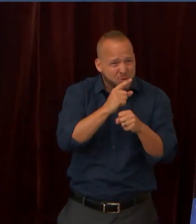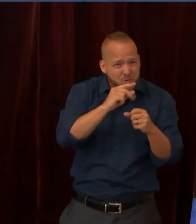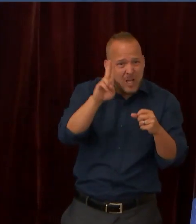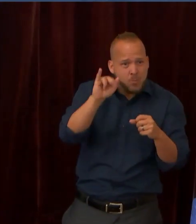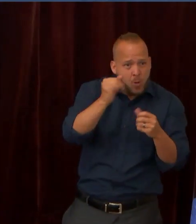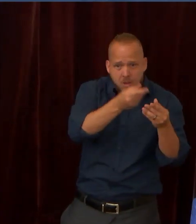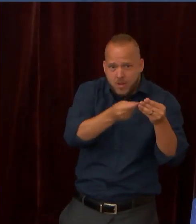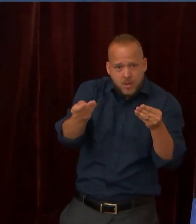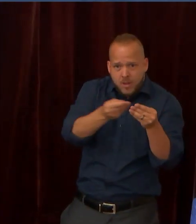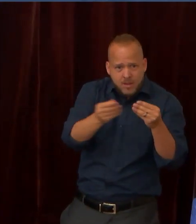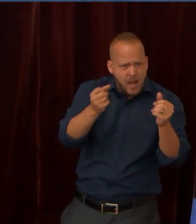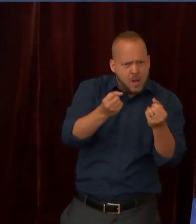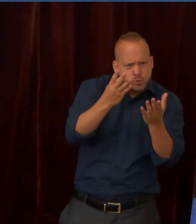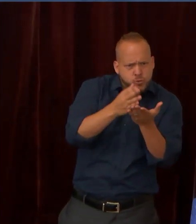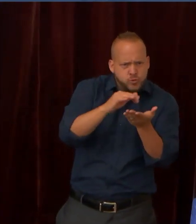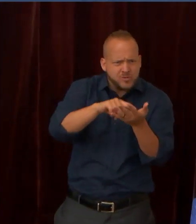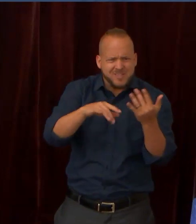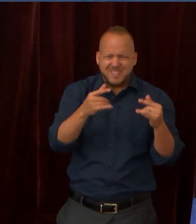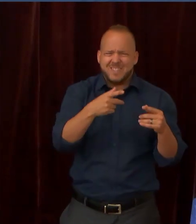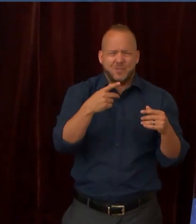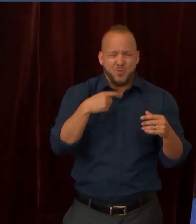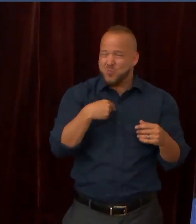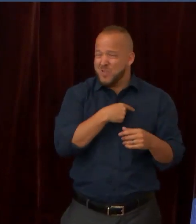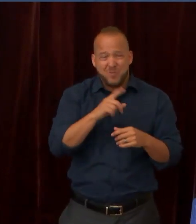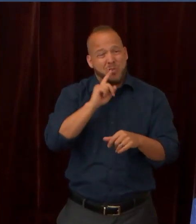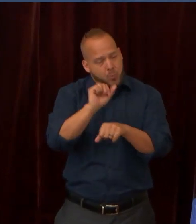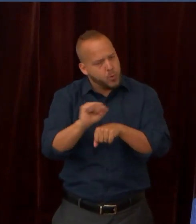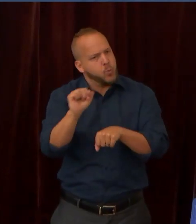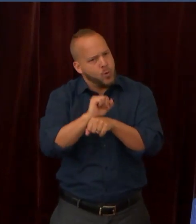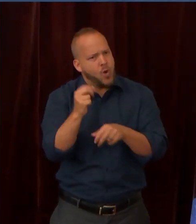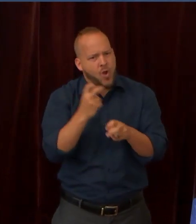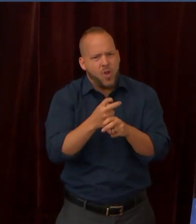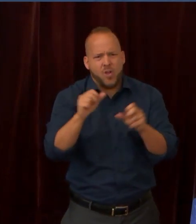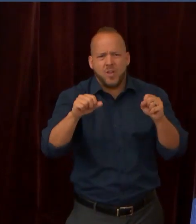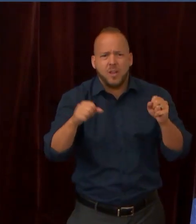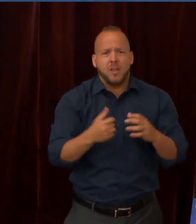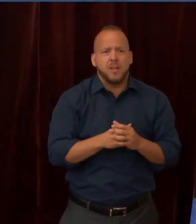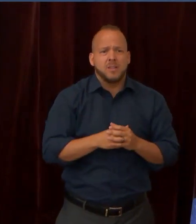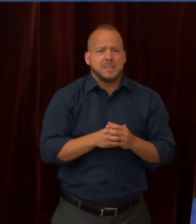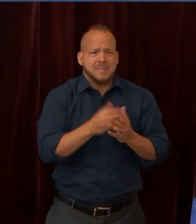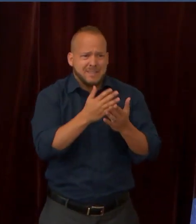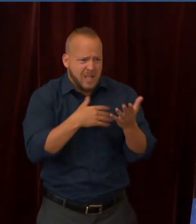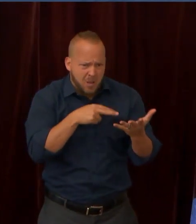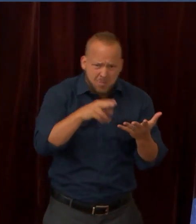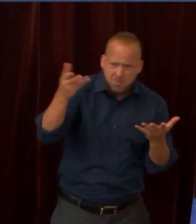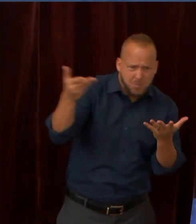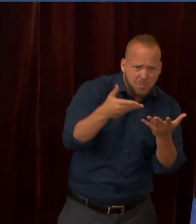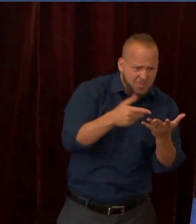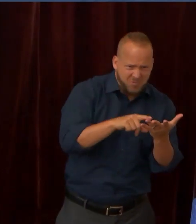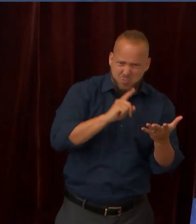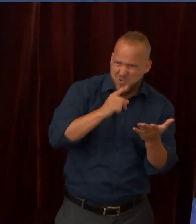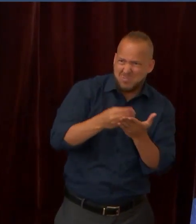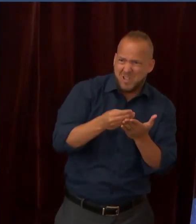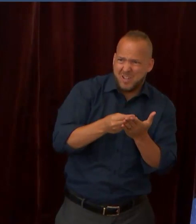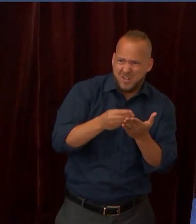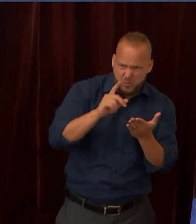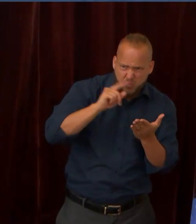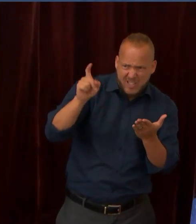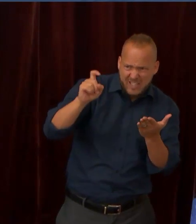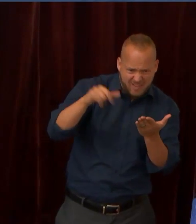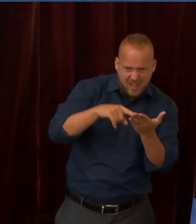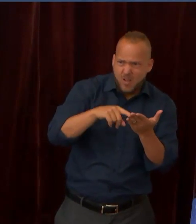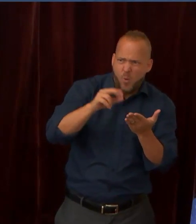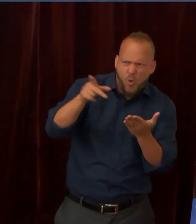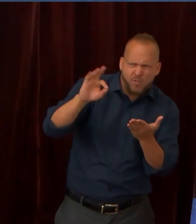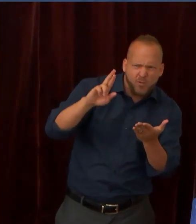make them raise questions about whether they're legitimate claims. And so that's an adjudication process. It's quite